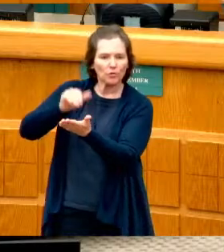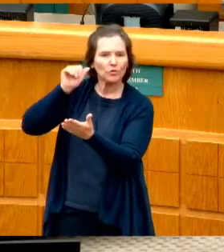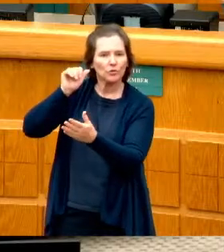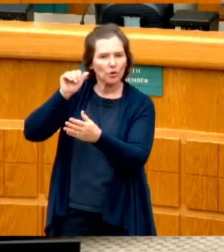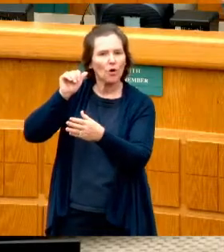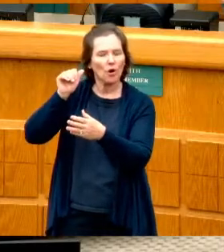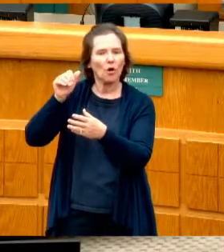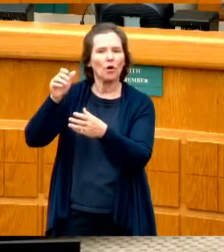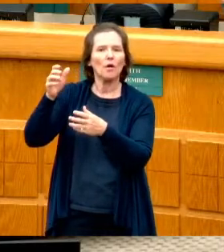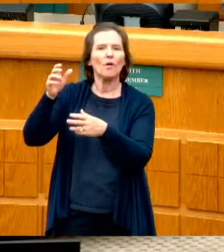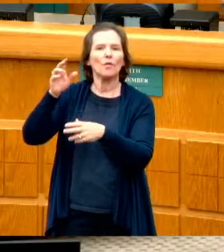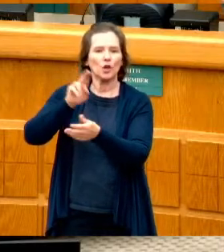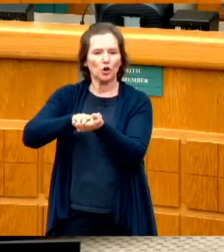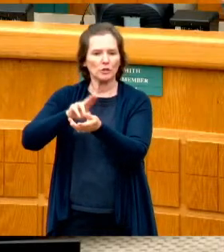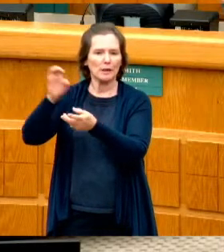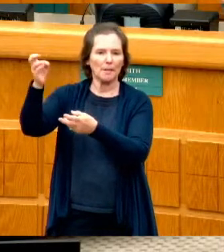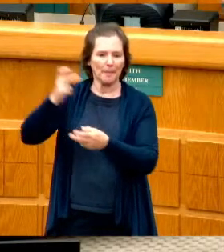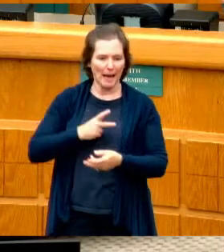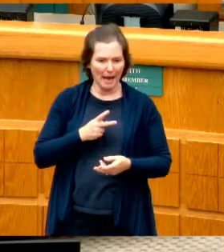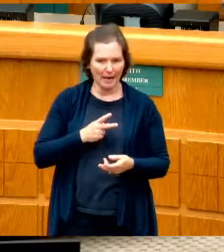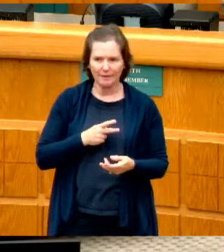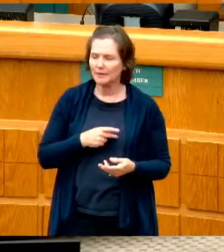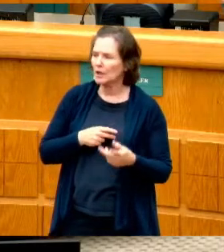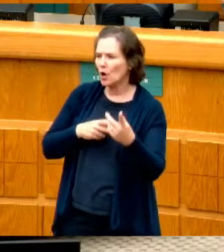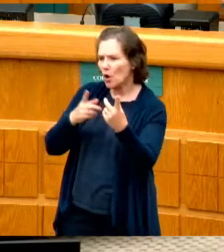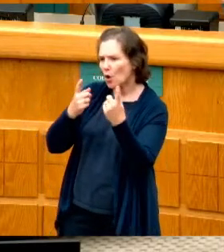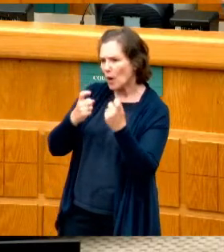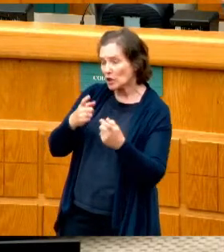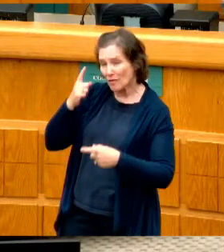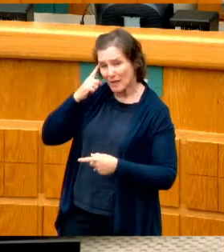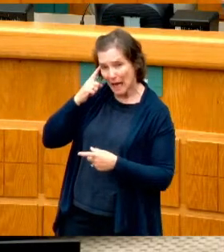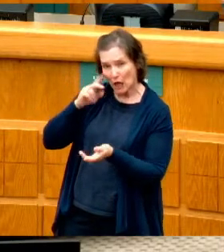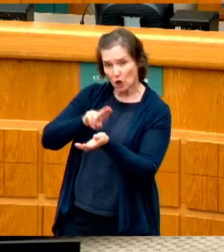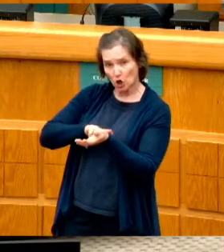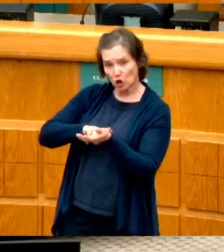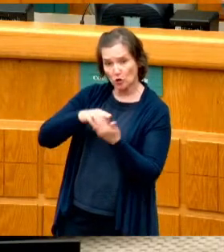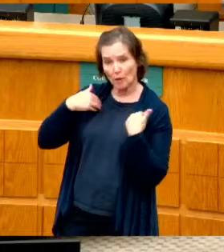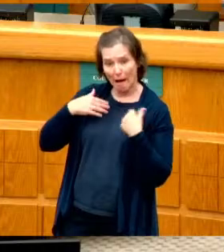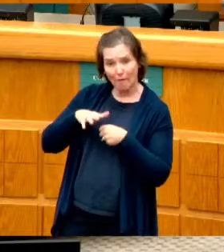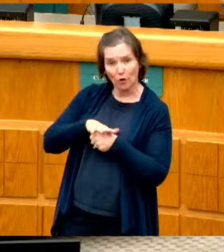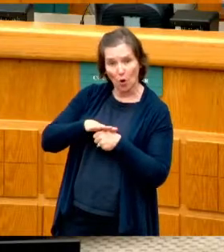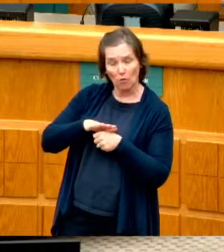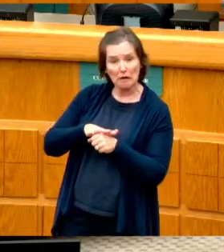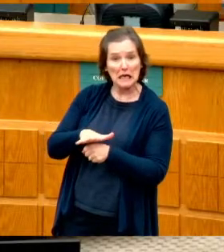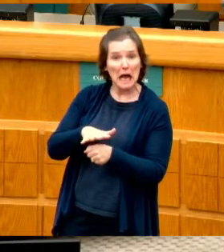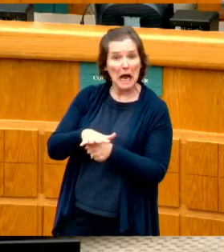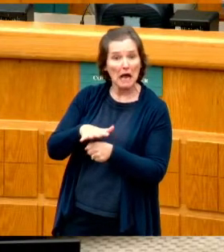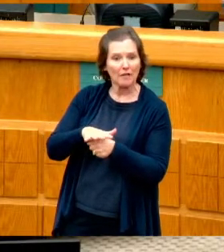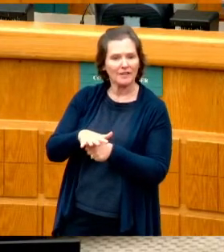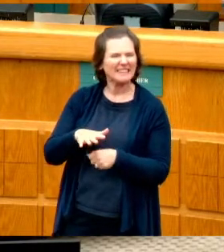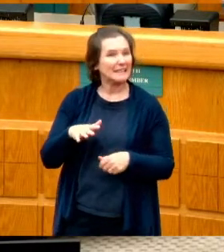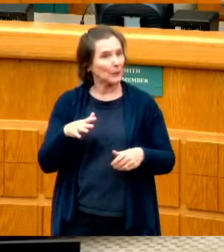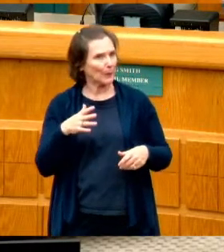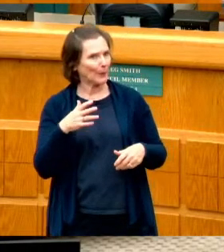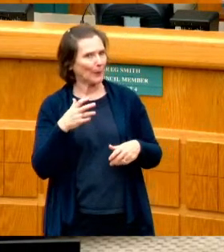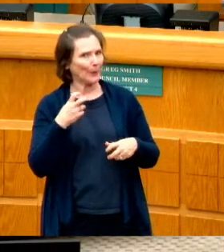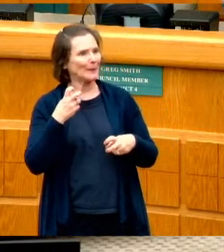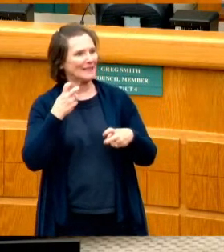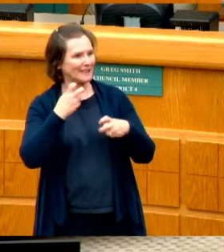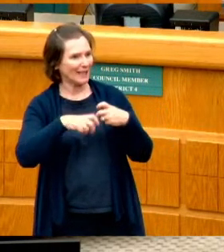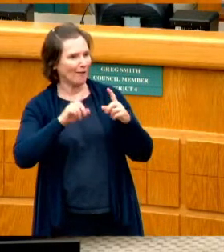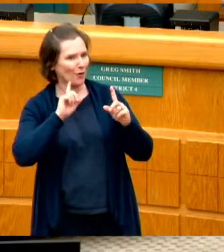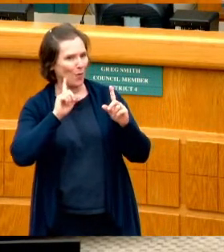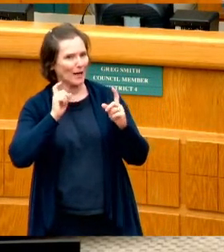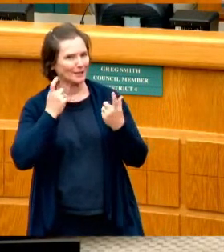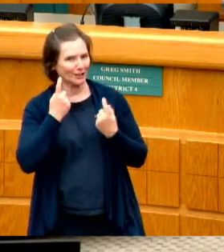enough? Oh, that's a tough question. So I think we could always use more, you know, because not only